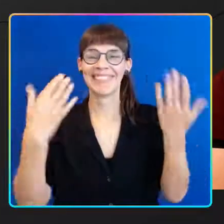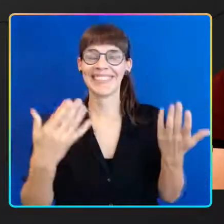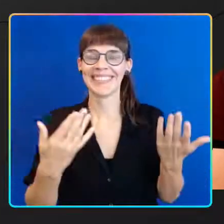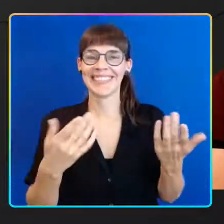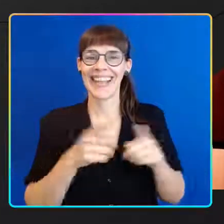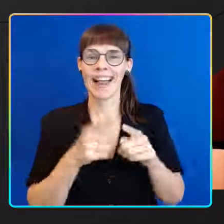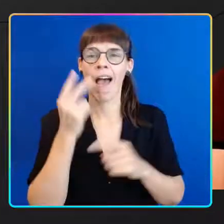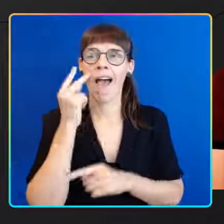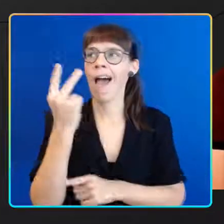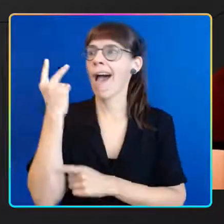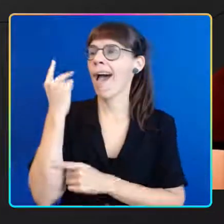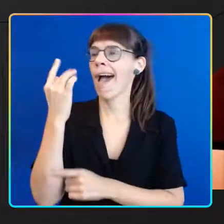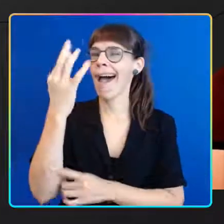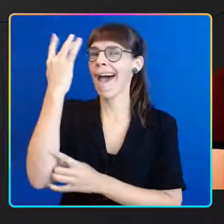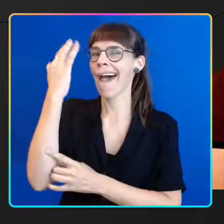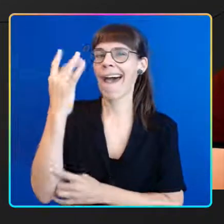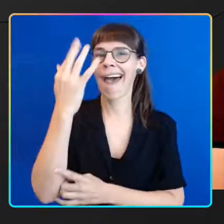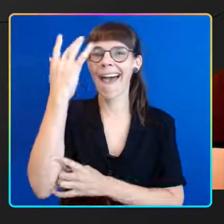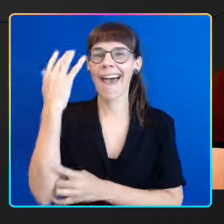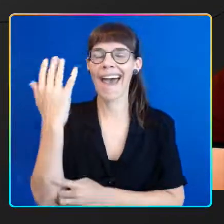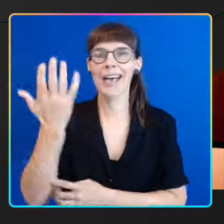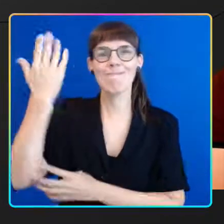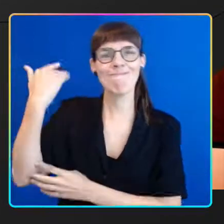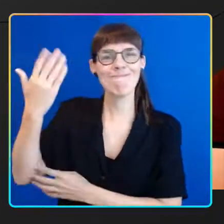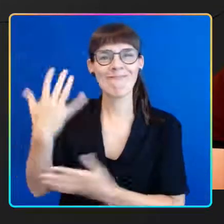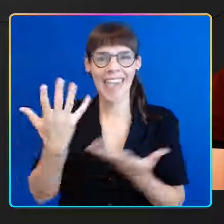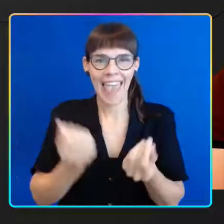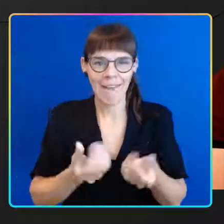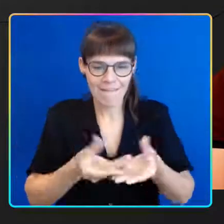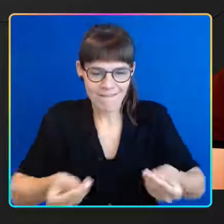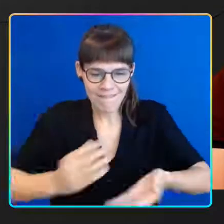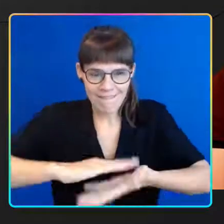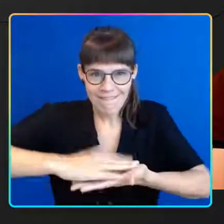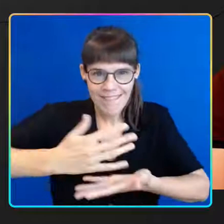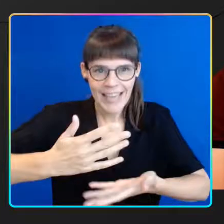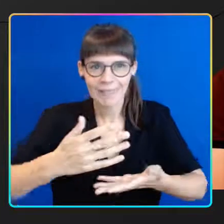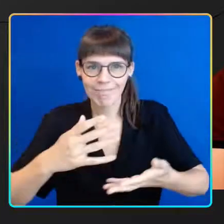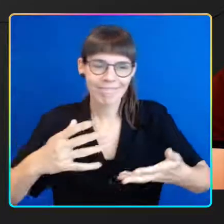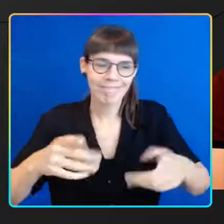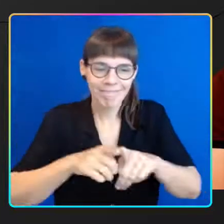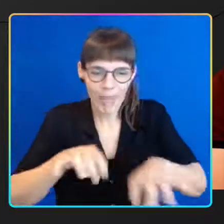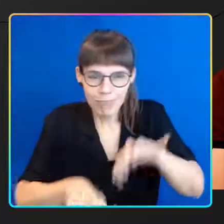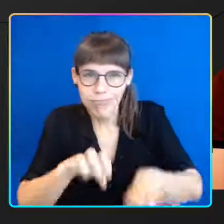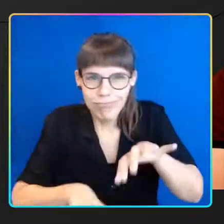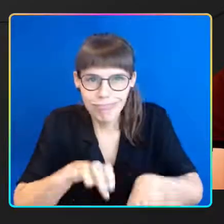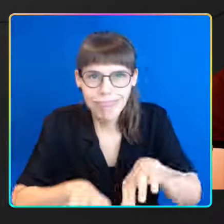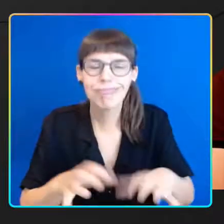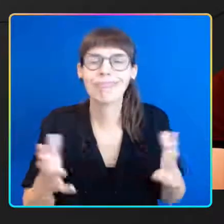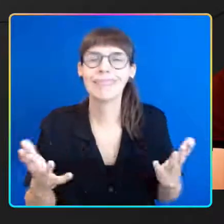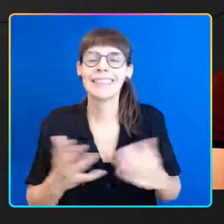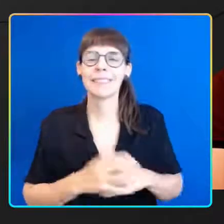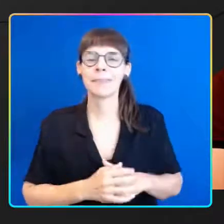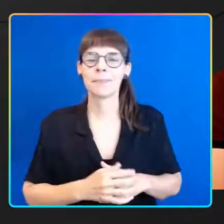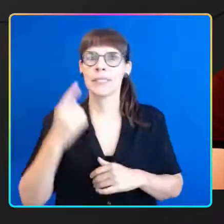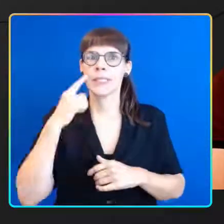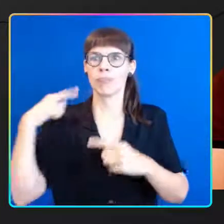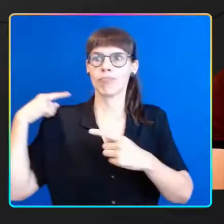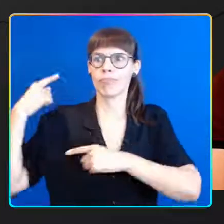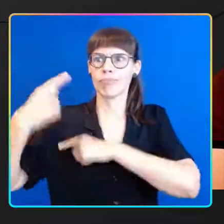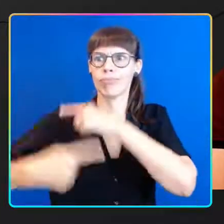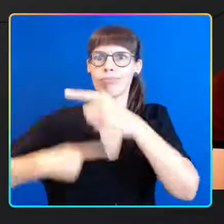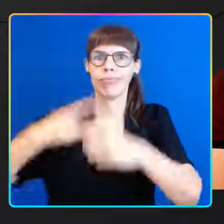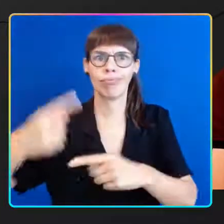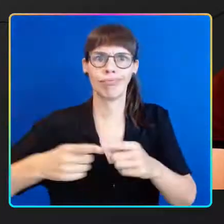those original devices that we had, and you know, see how far we've come. It's